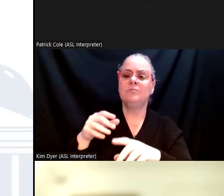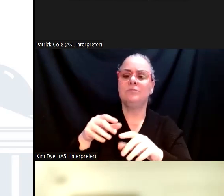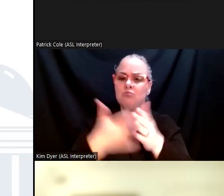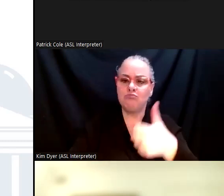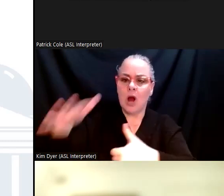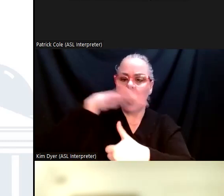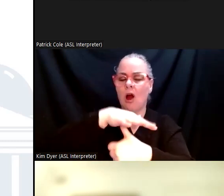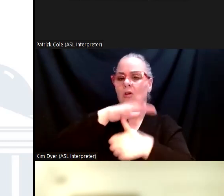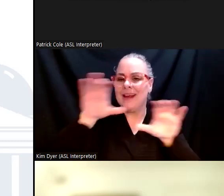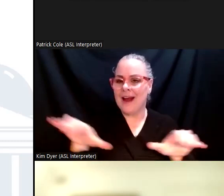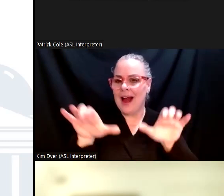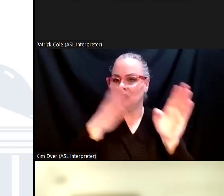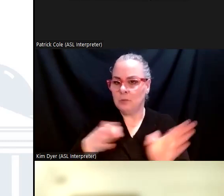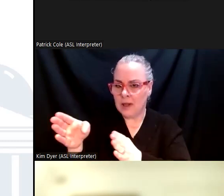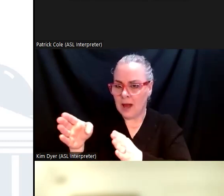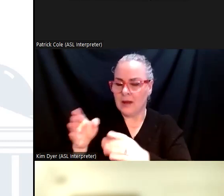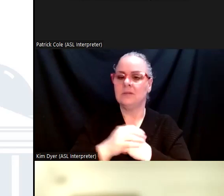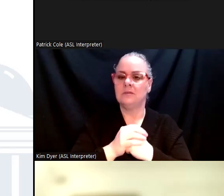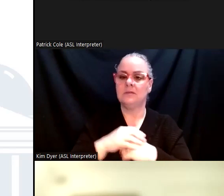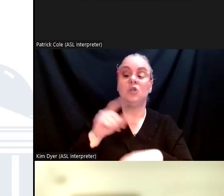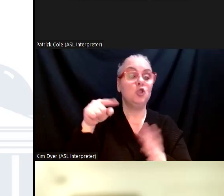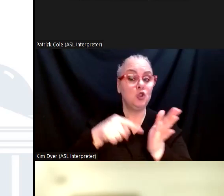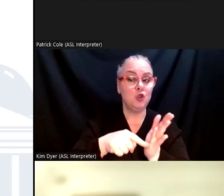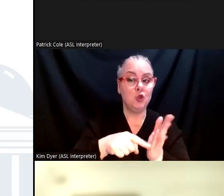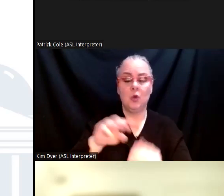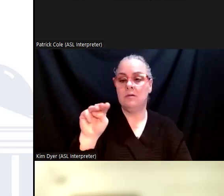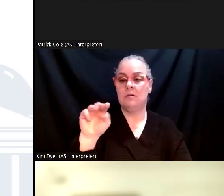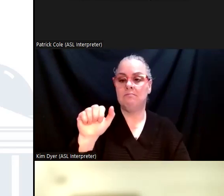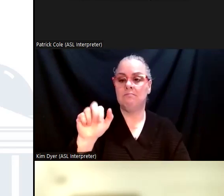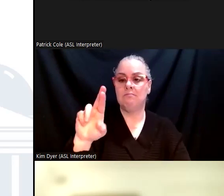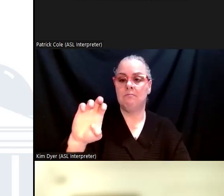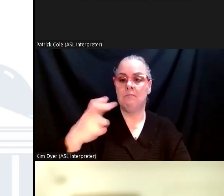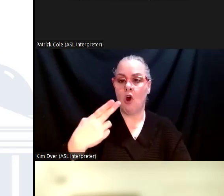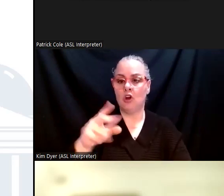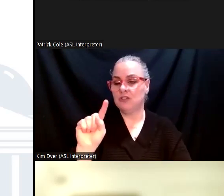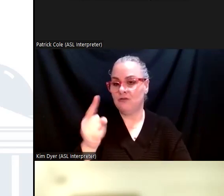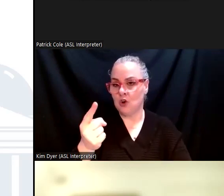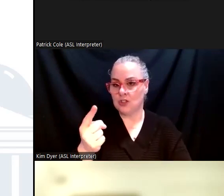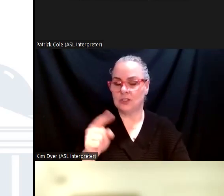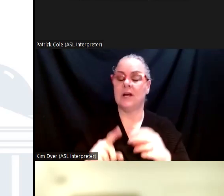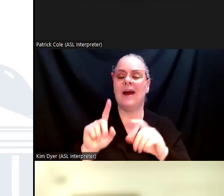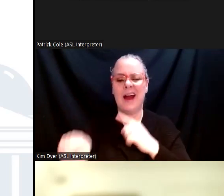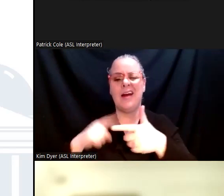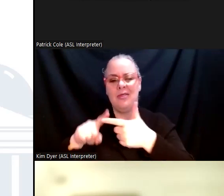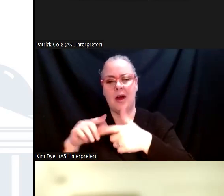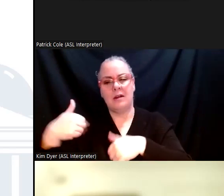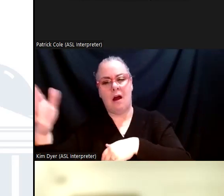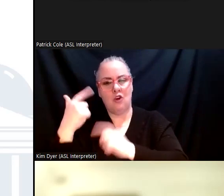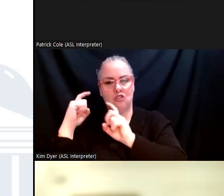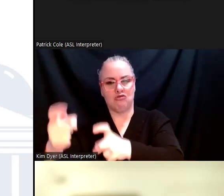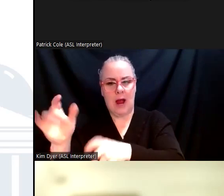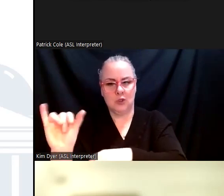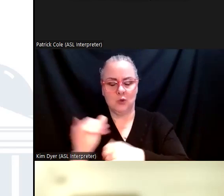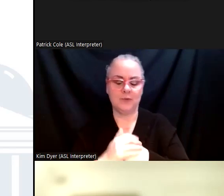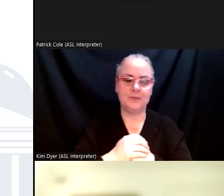Action Plan that is due March 1st, and then we'll get into the implementation grants. Diana?